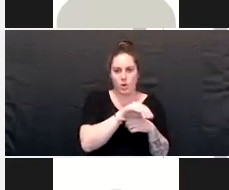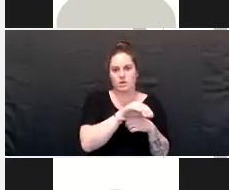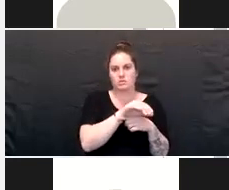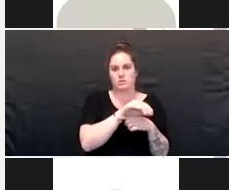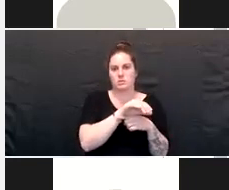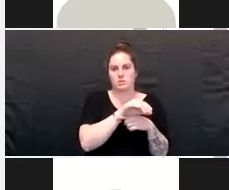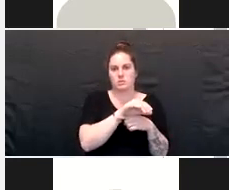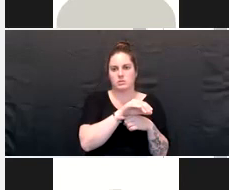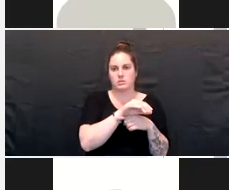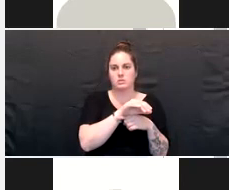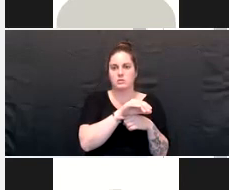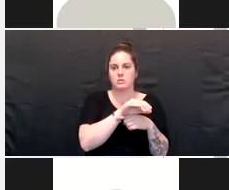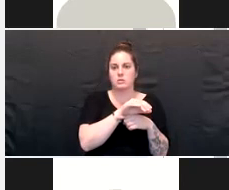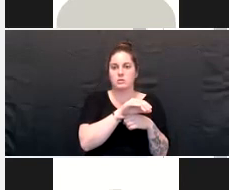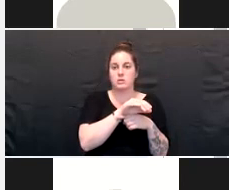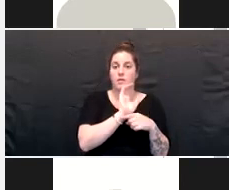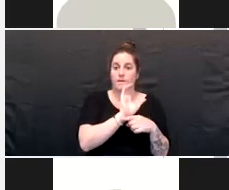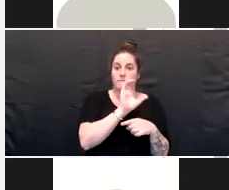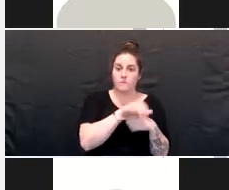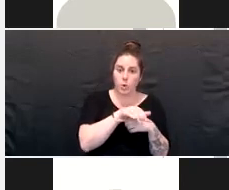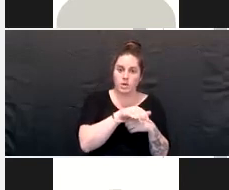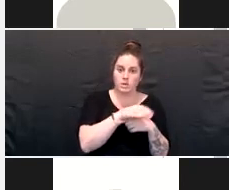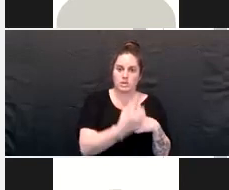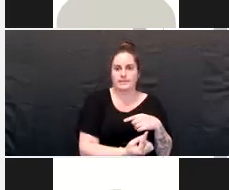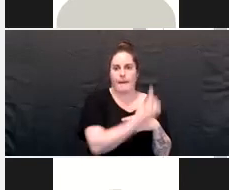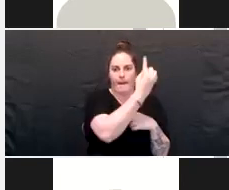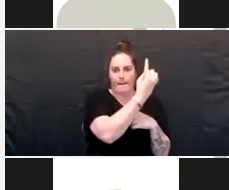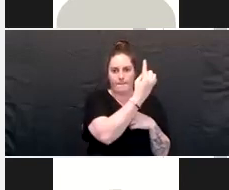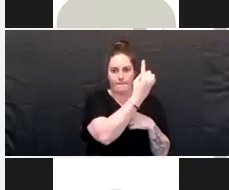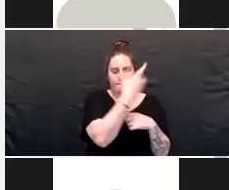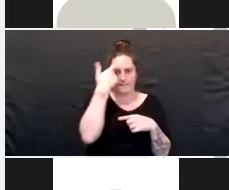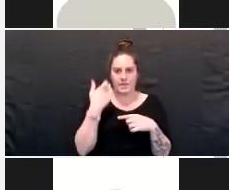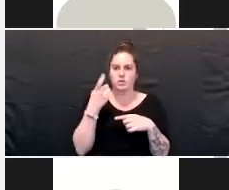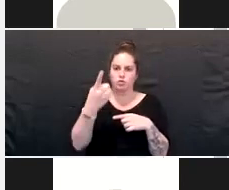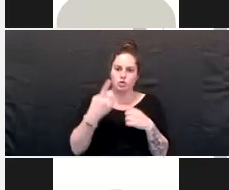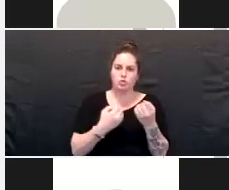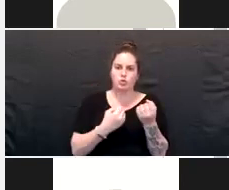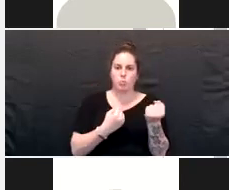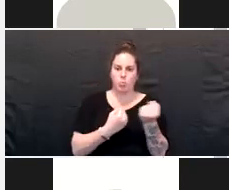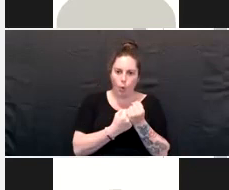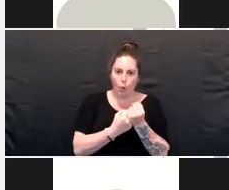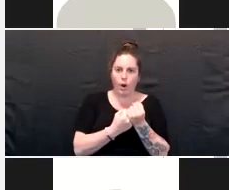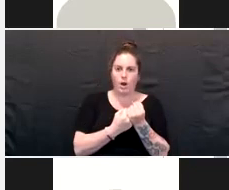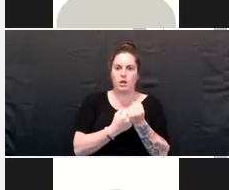are providing would be pointing up because you're supporting the weight of the box.